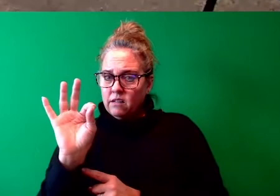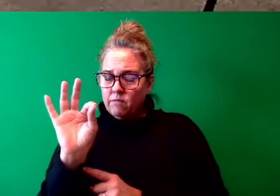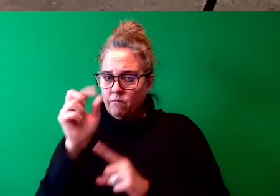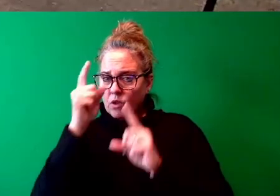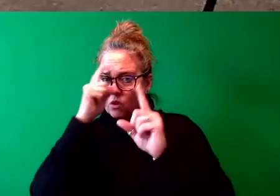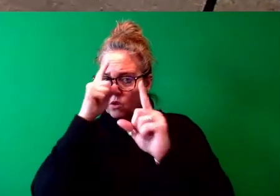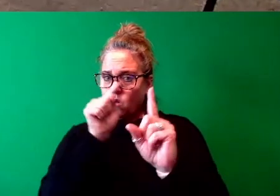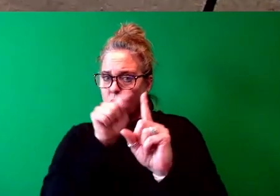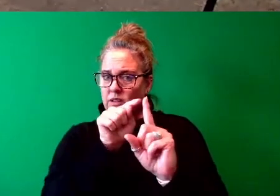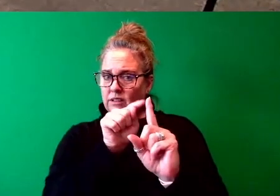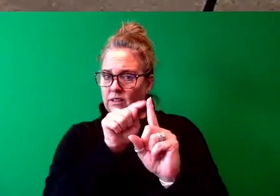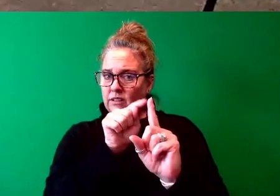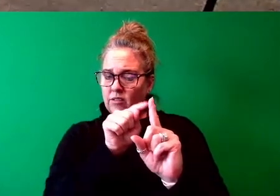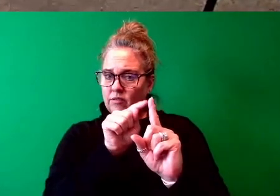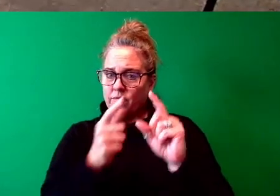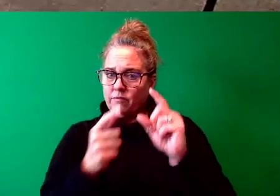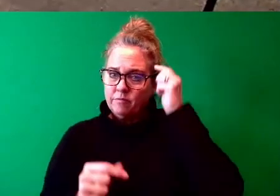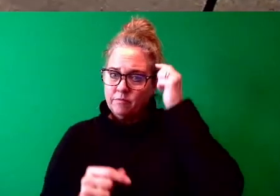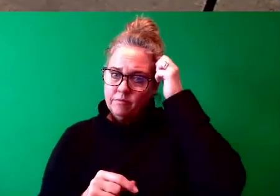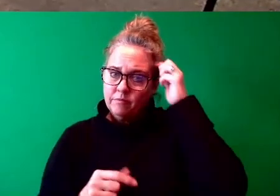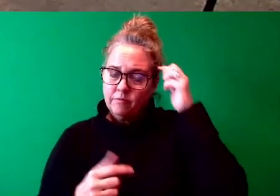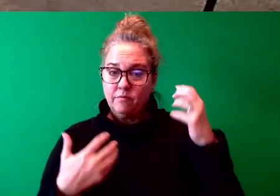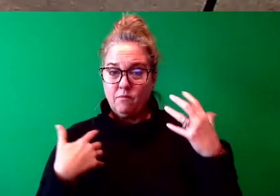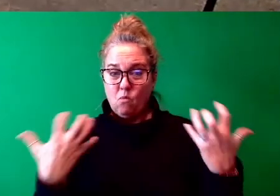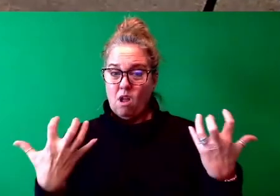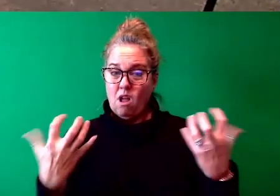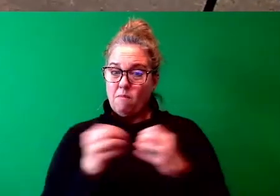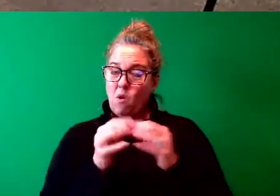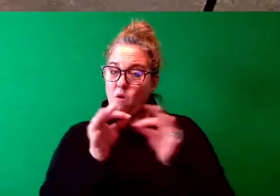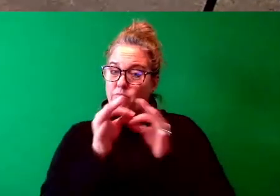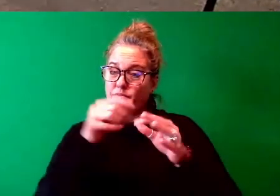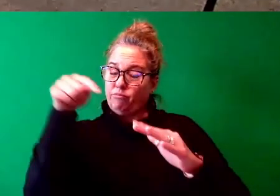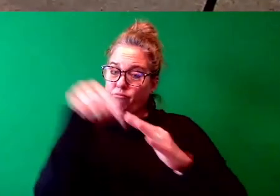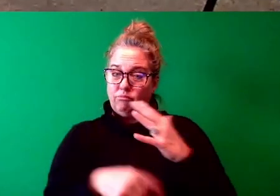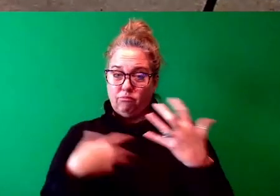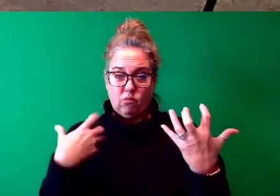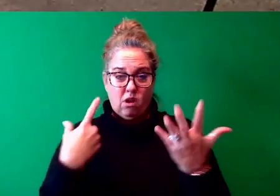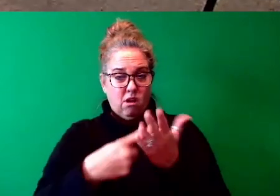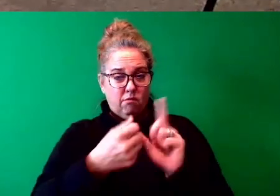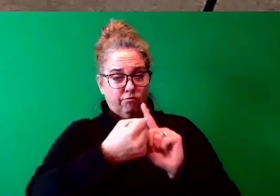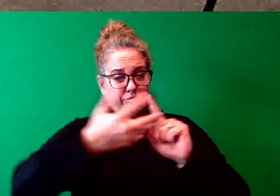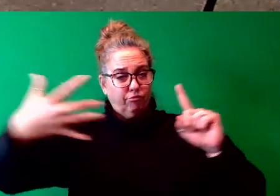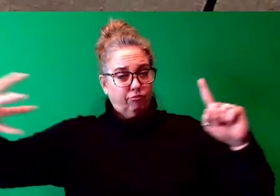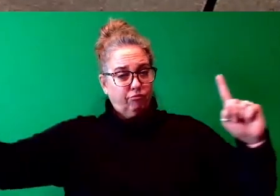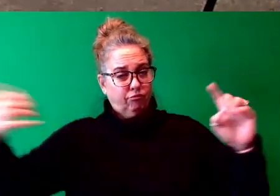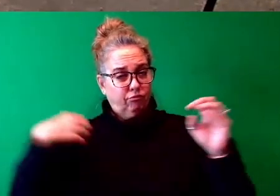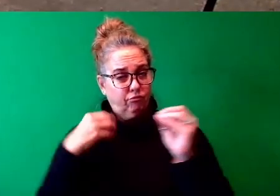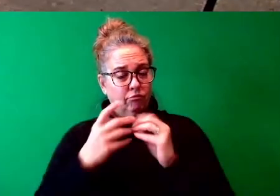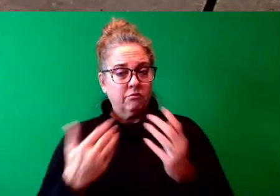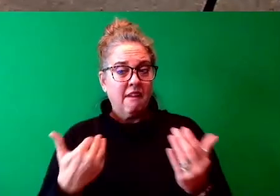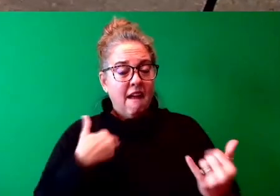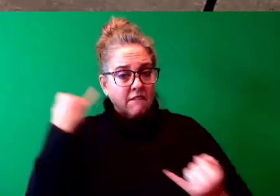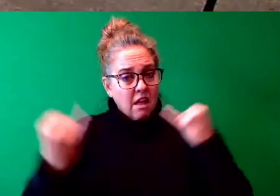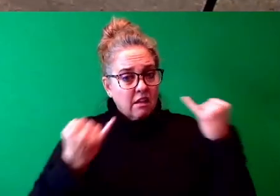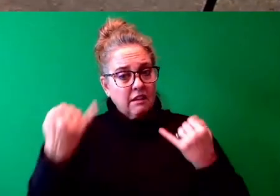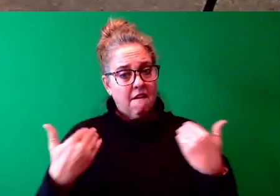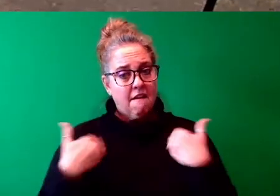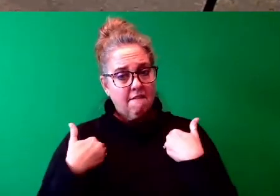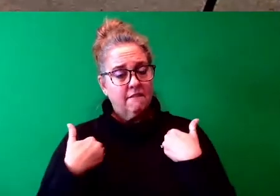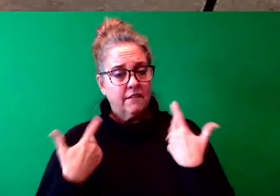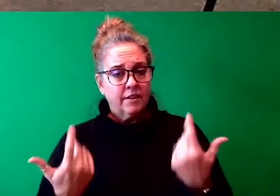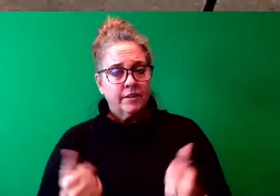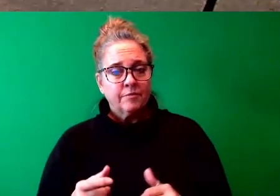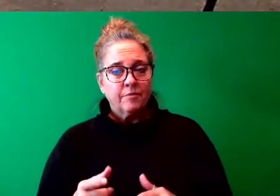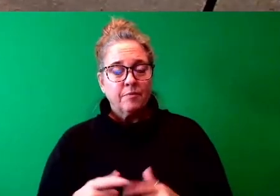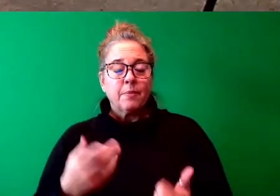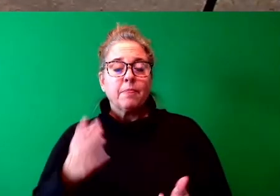about staffing. I mean, I have ideas on how board members can support. Okay. Yeah, do we need to